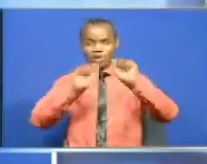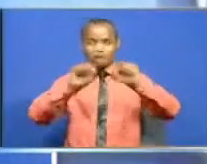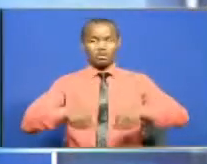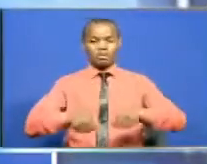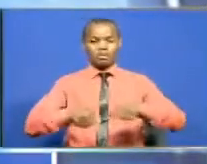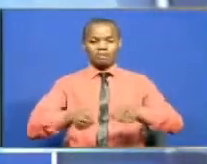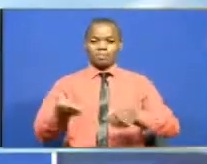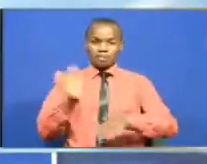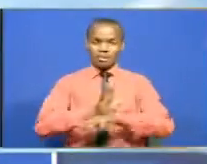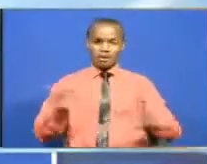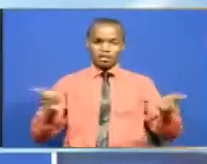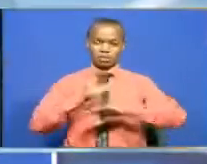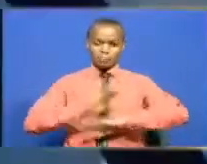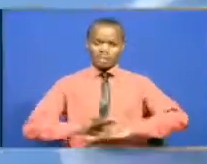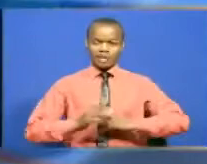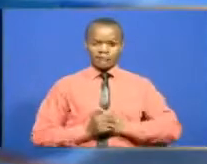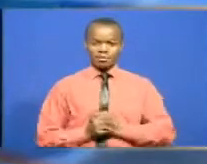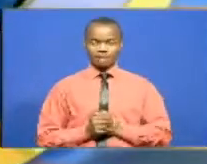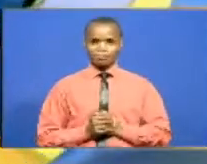muda mfupi.